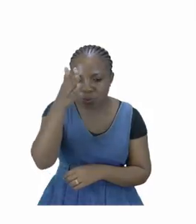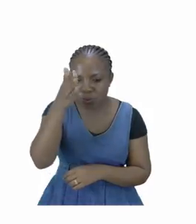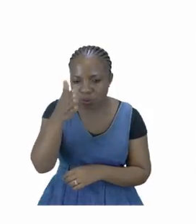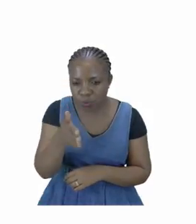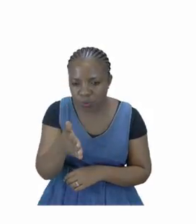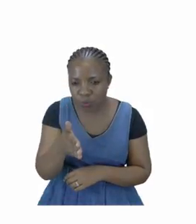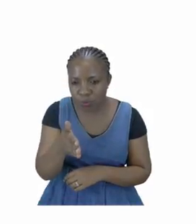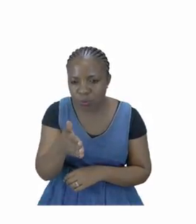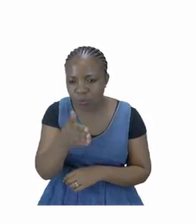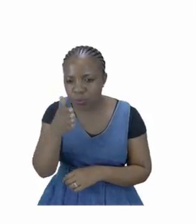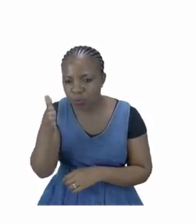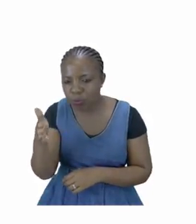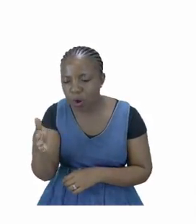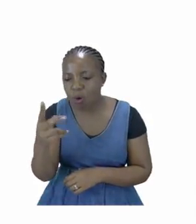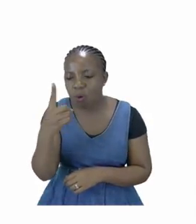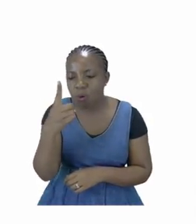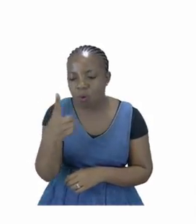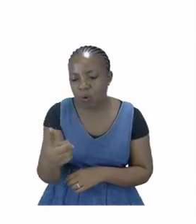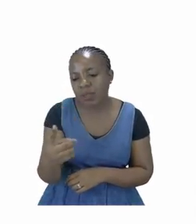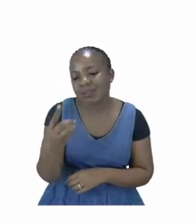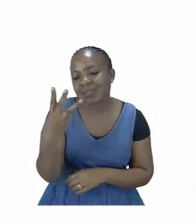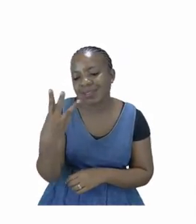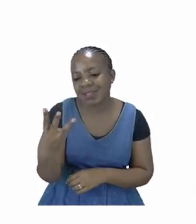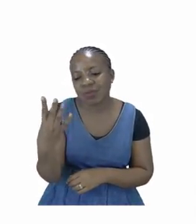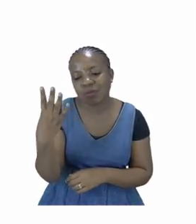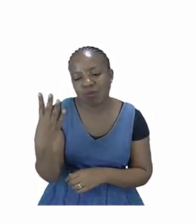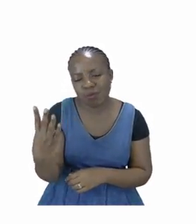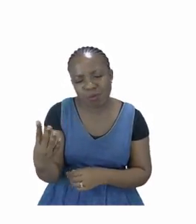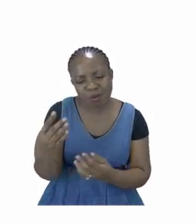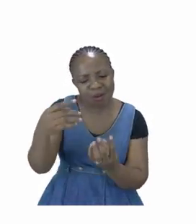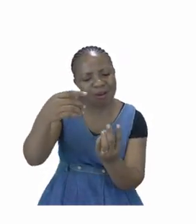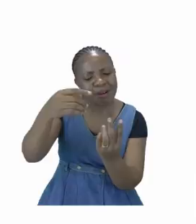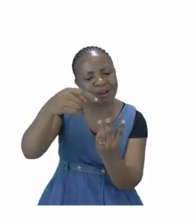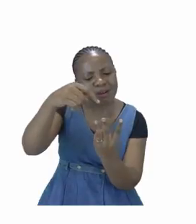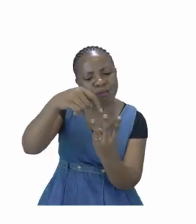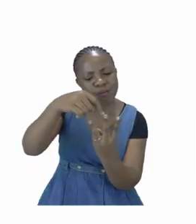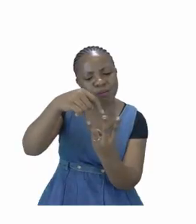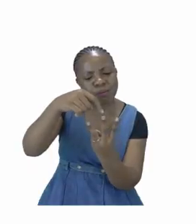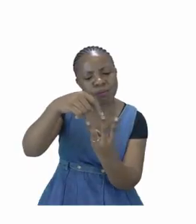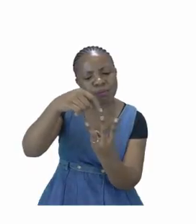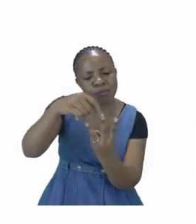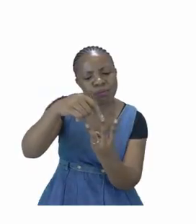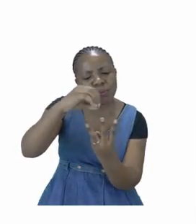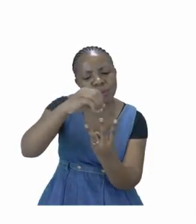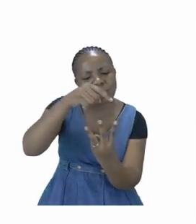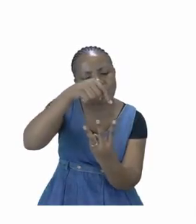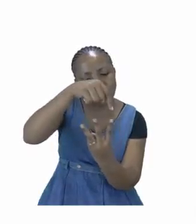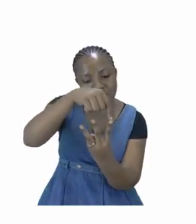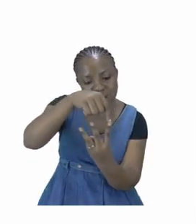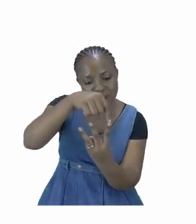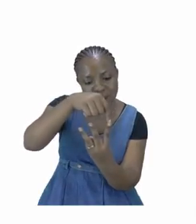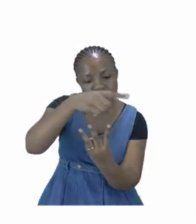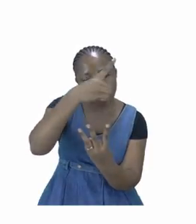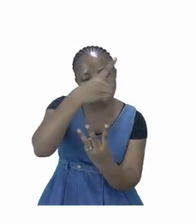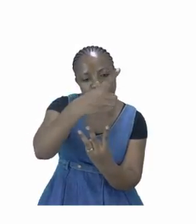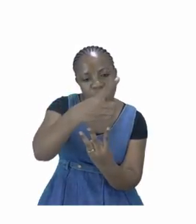134. And it is now asking us to color in that number blue.